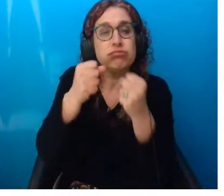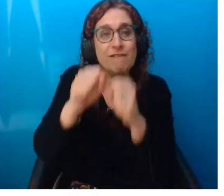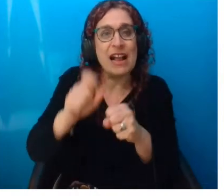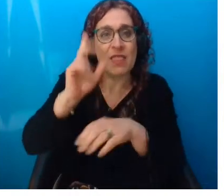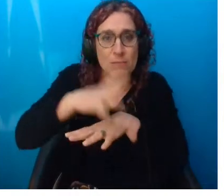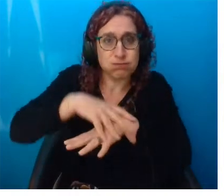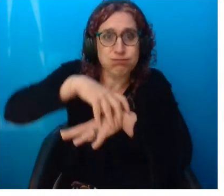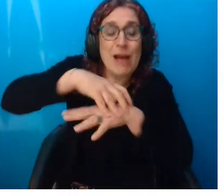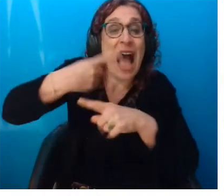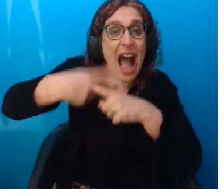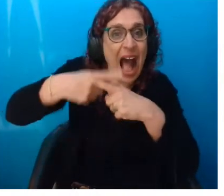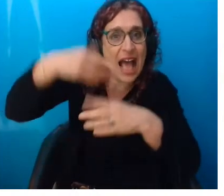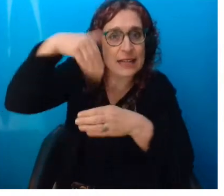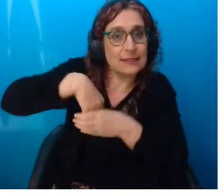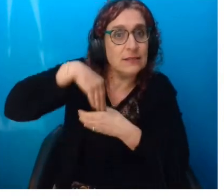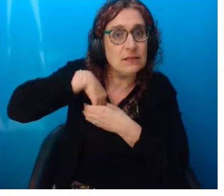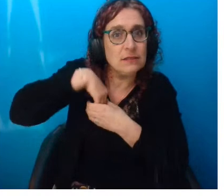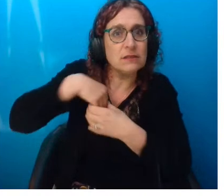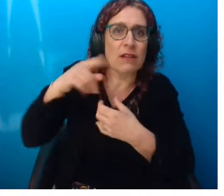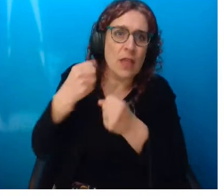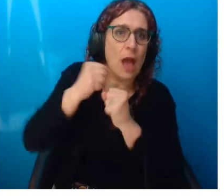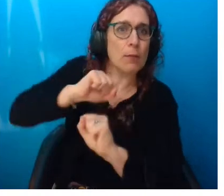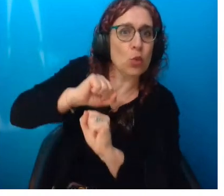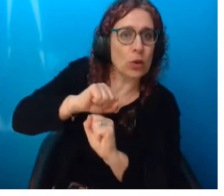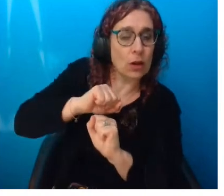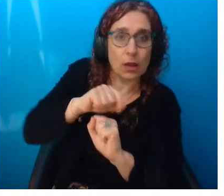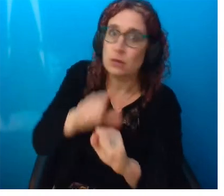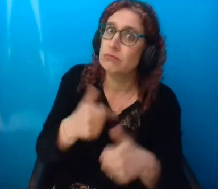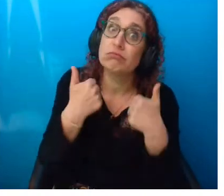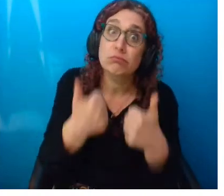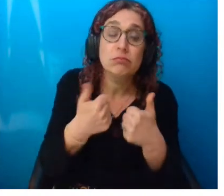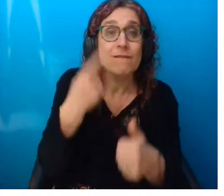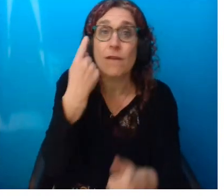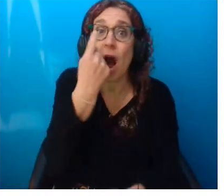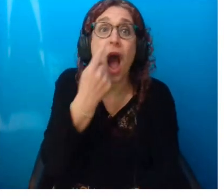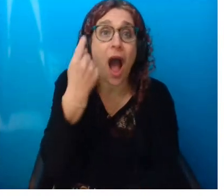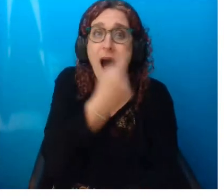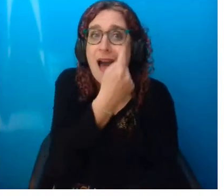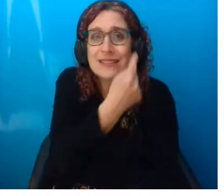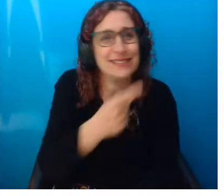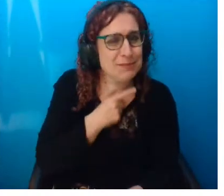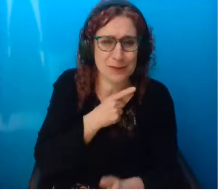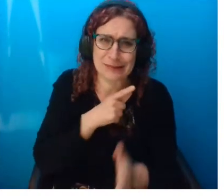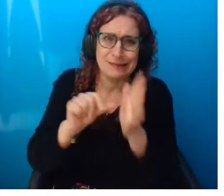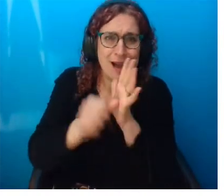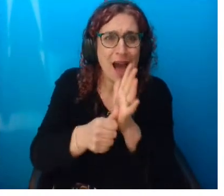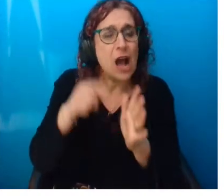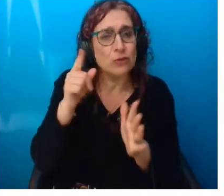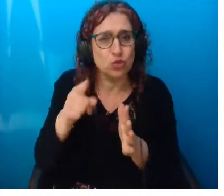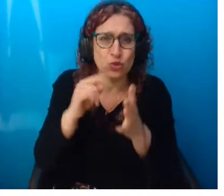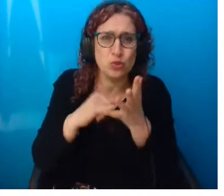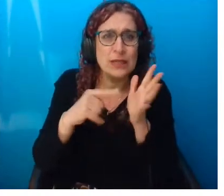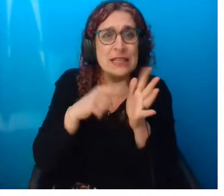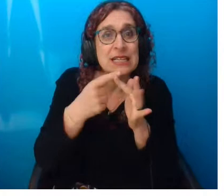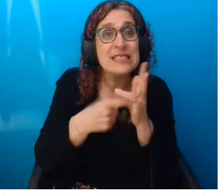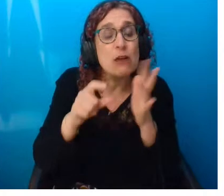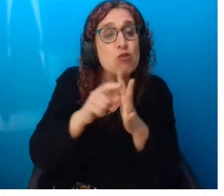very useful around the eyes where you are more concerned about steroid side